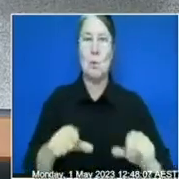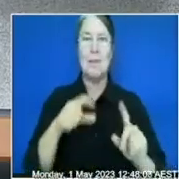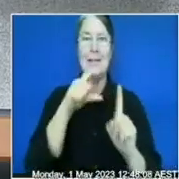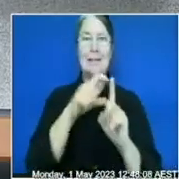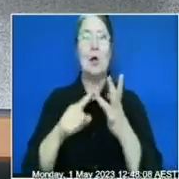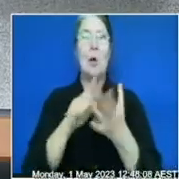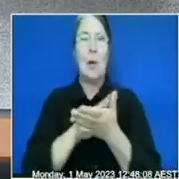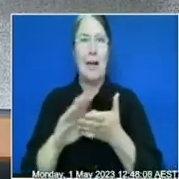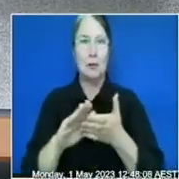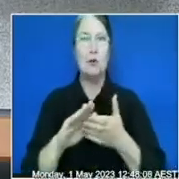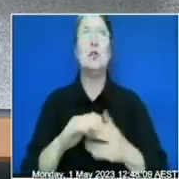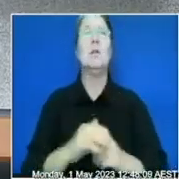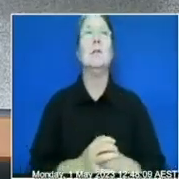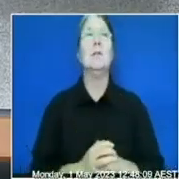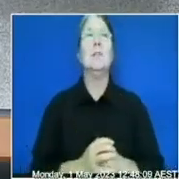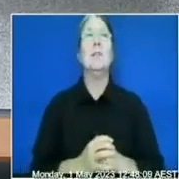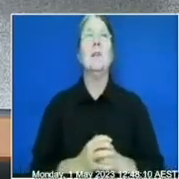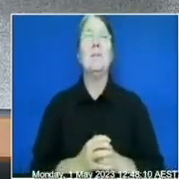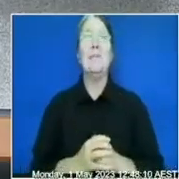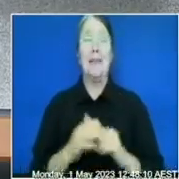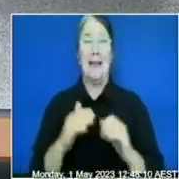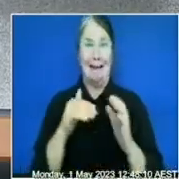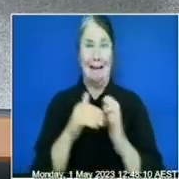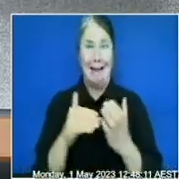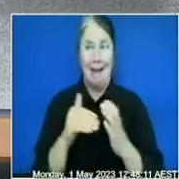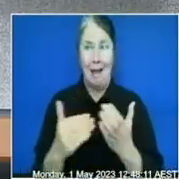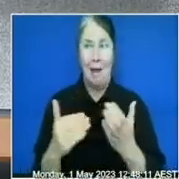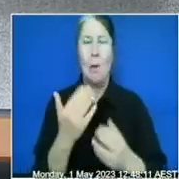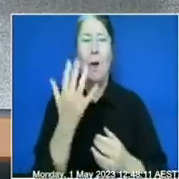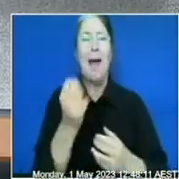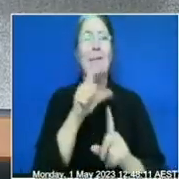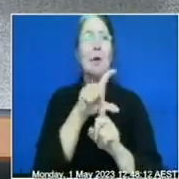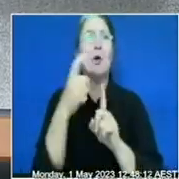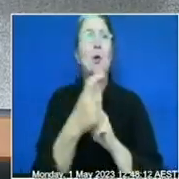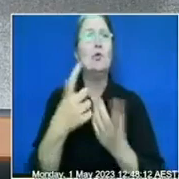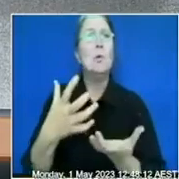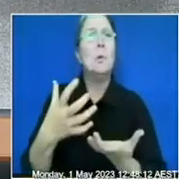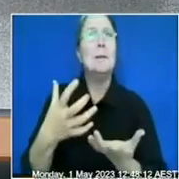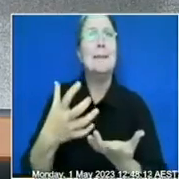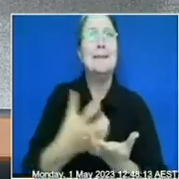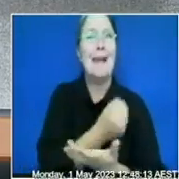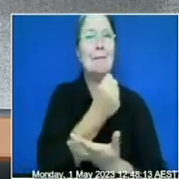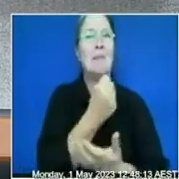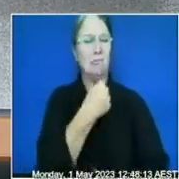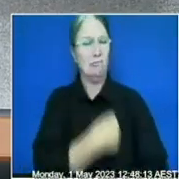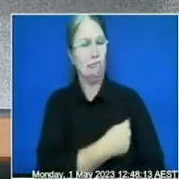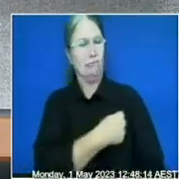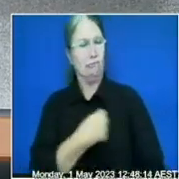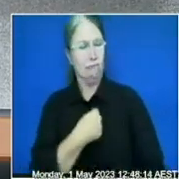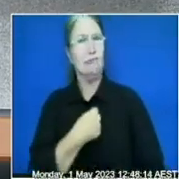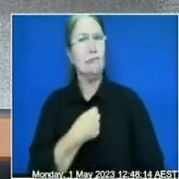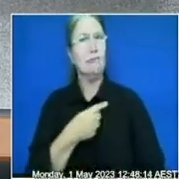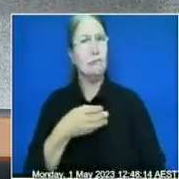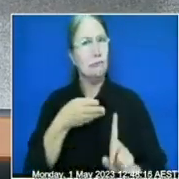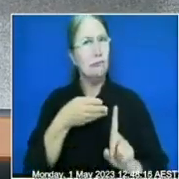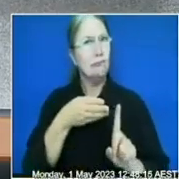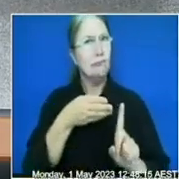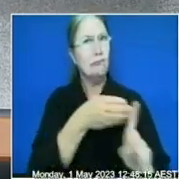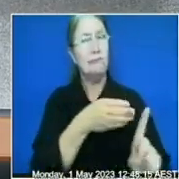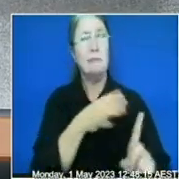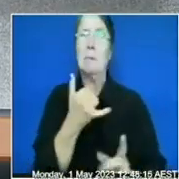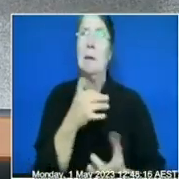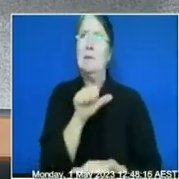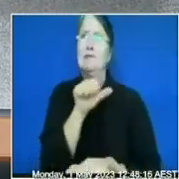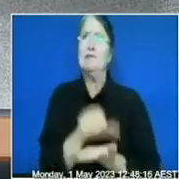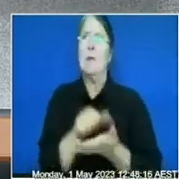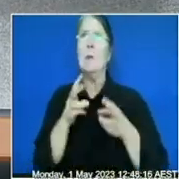obligations, maybe the right language, in health services statements of priority. And they undertake